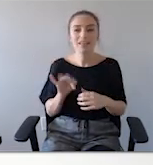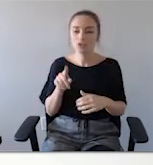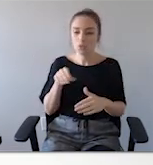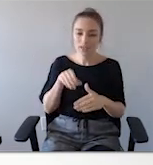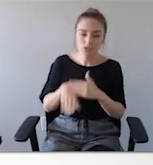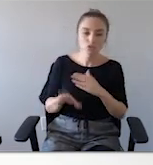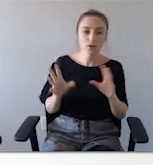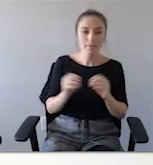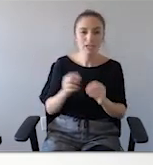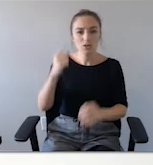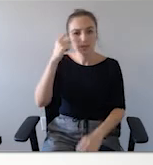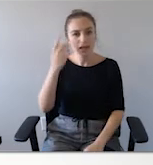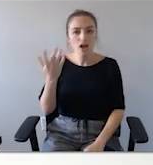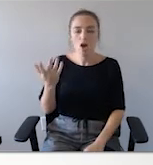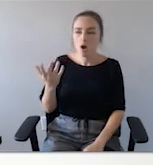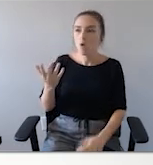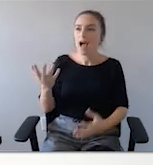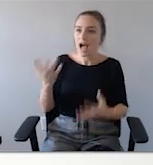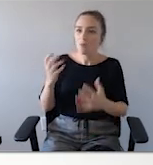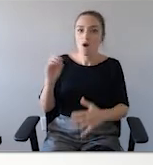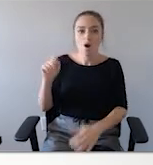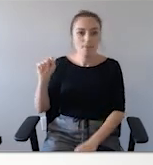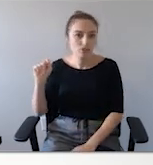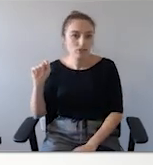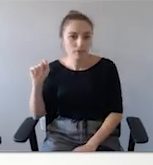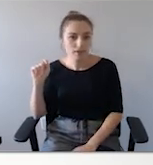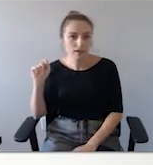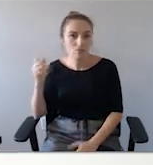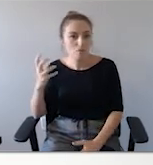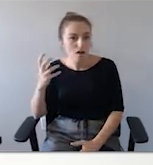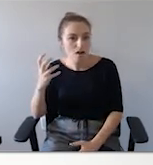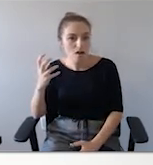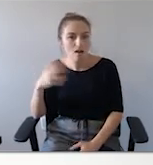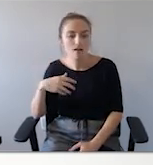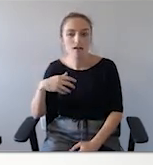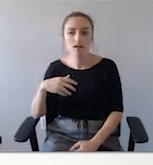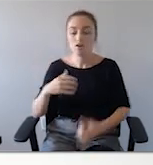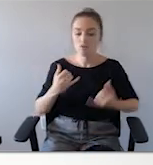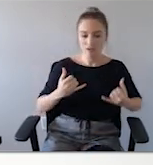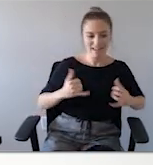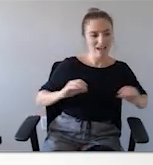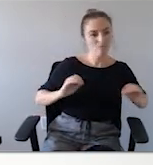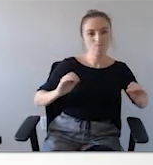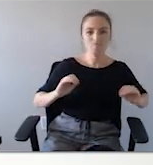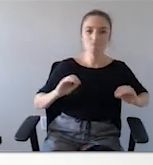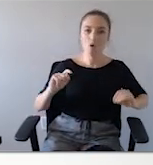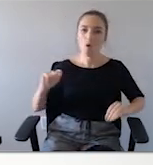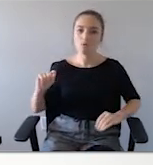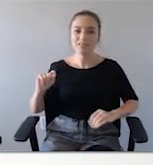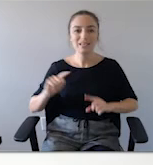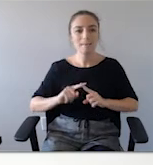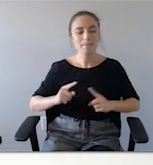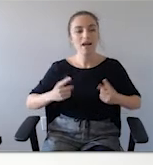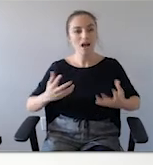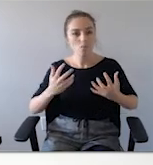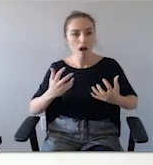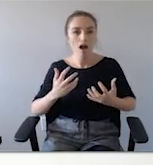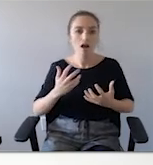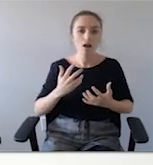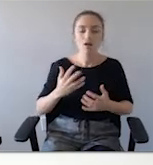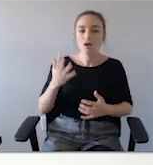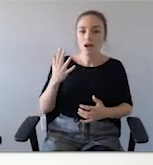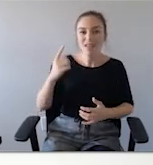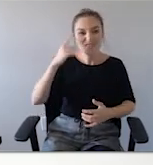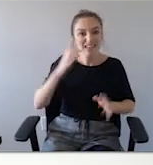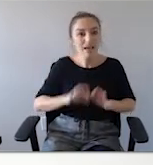thinking, I want occupational therapy. So he doesn't have it right now and I want it. I think it's gonna be really important because I talked to an OT and I think it's